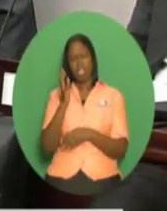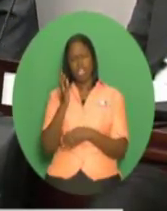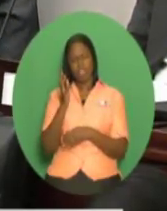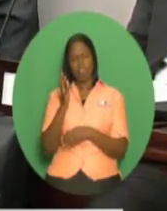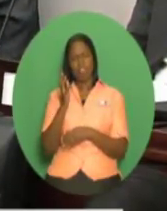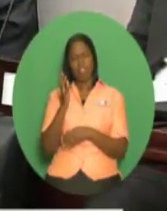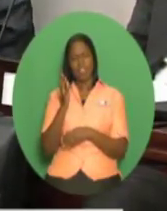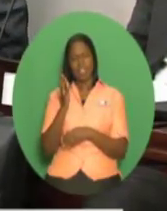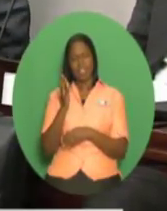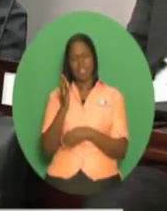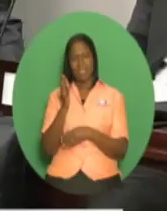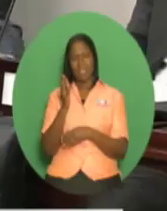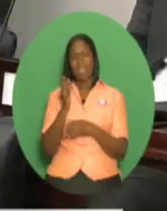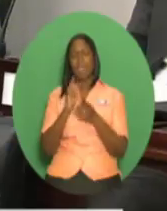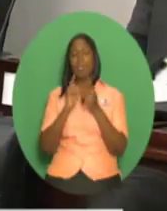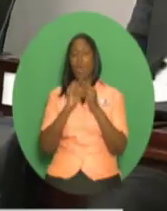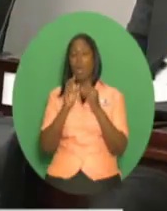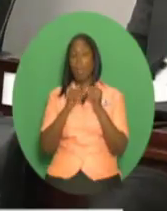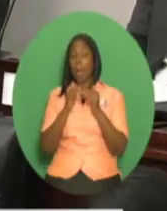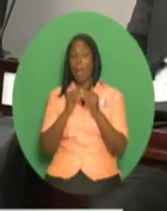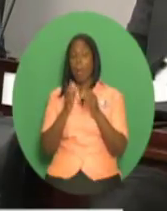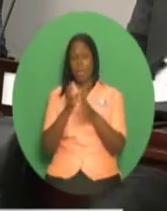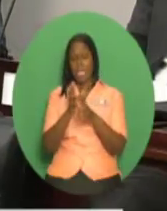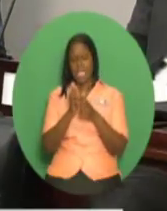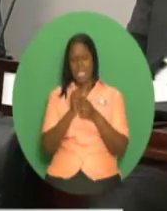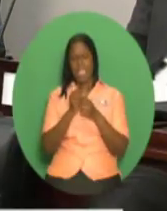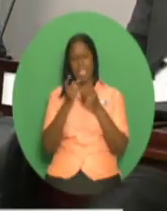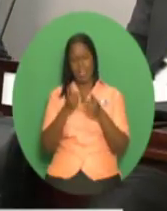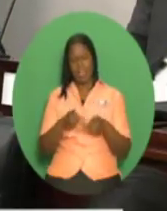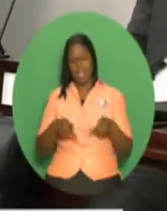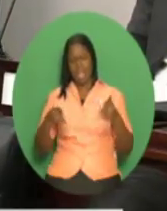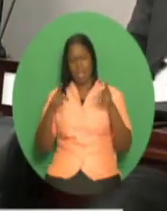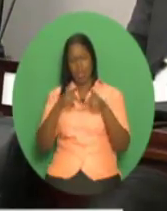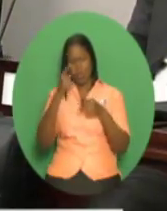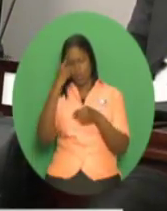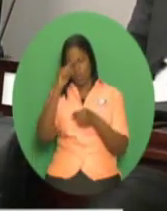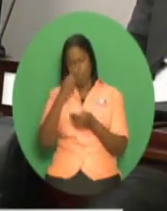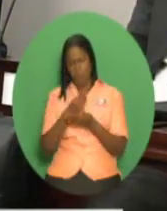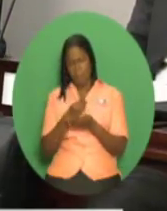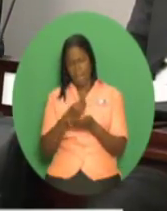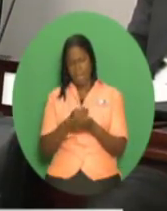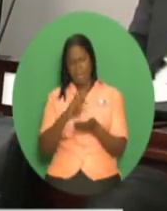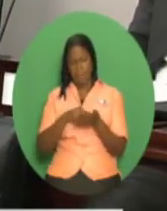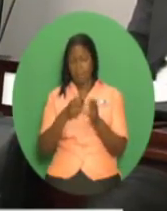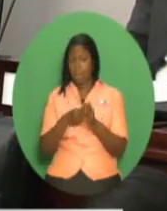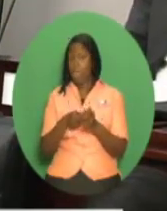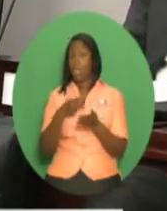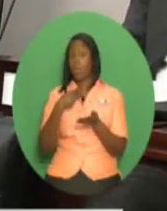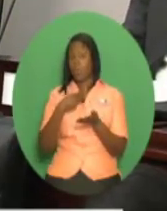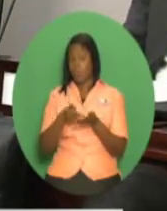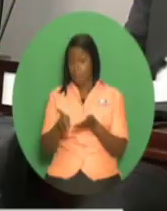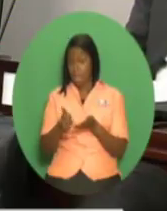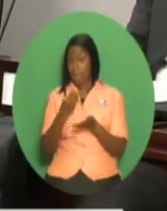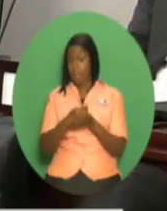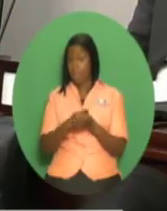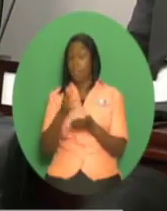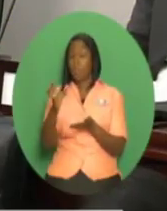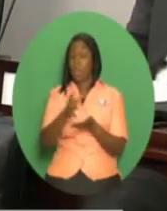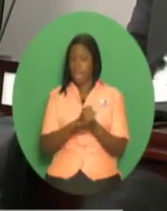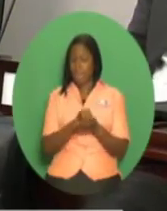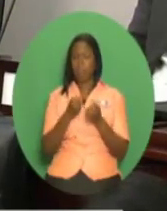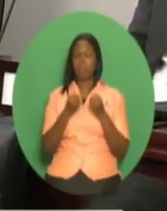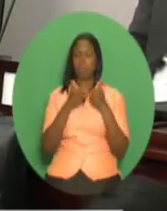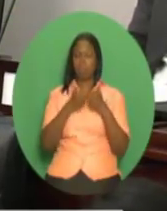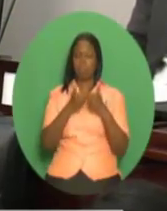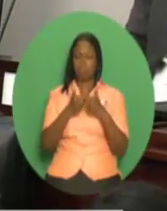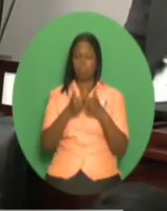on value for money and in our efforts at ensuring that the allocation